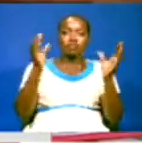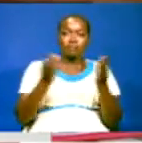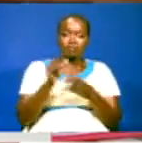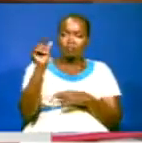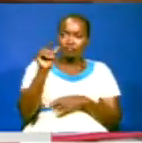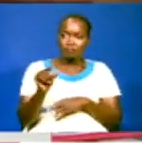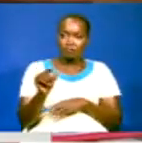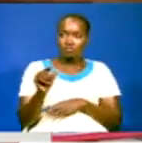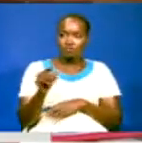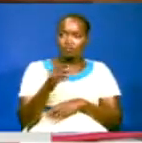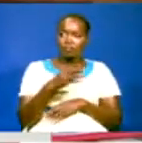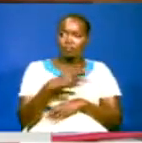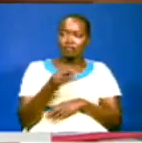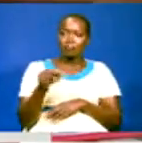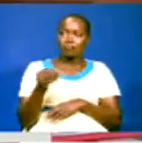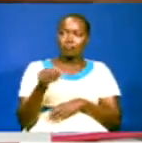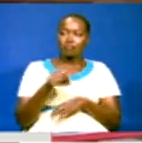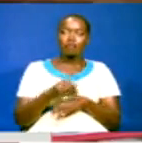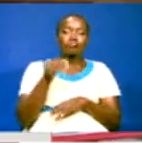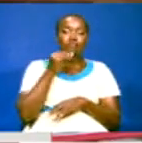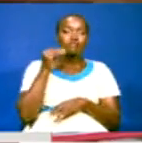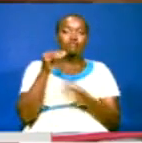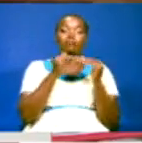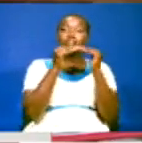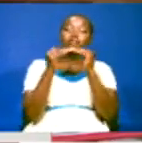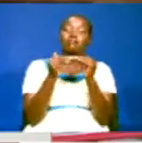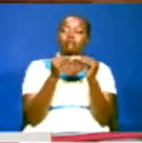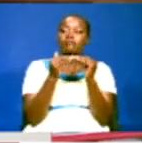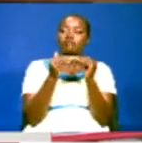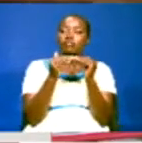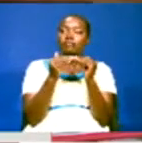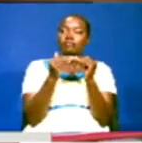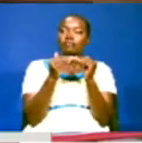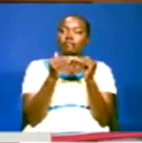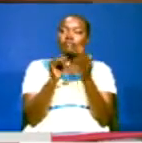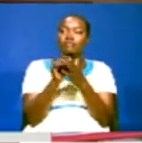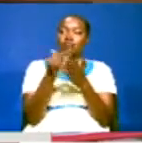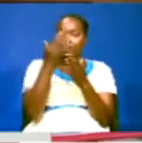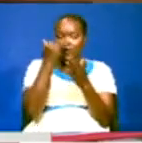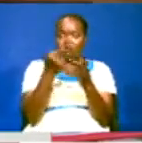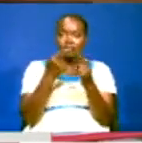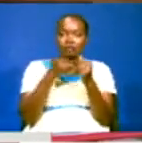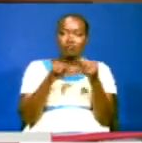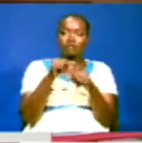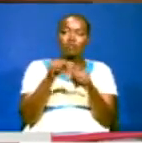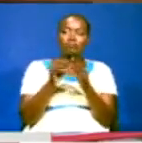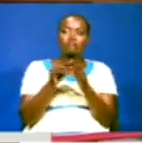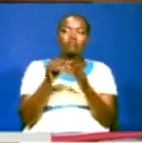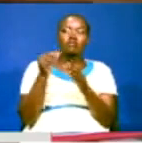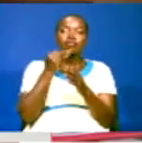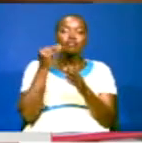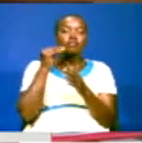and at domestic level. And that's why when we talk about our domestic budget, is not